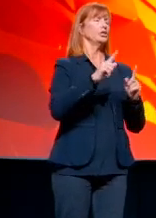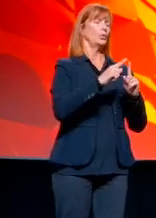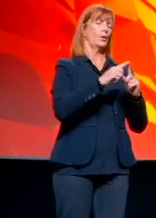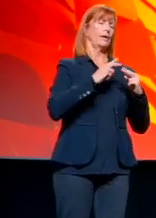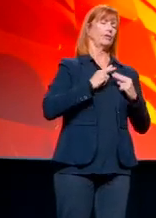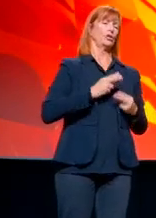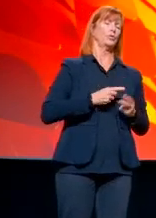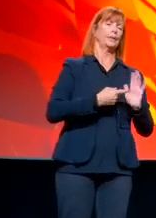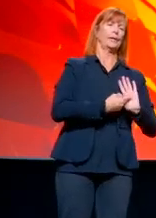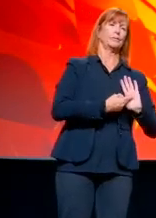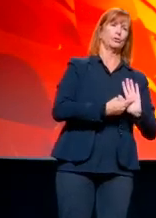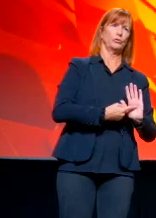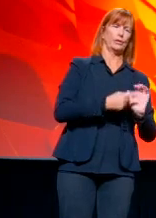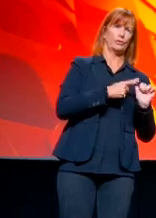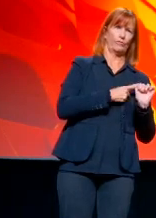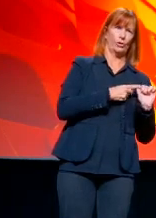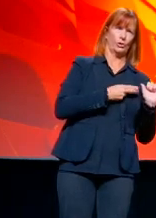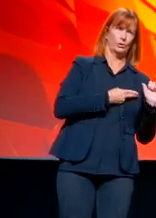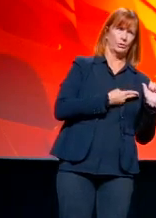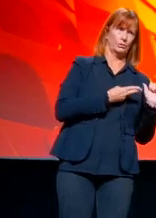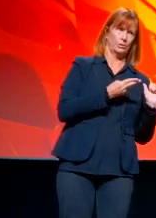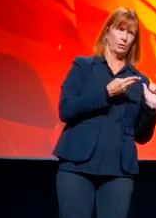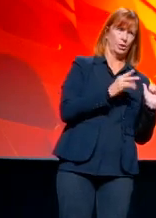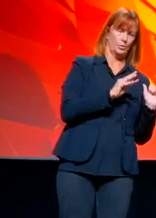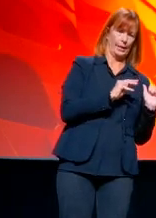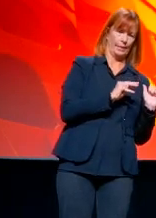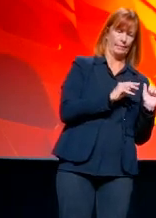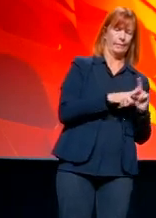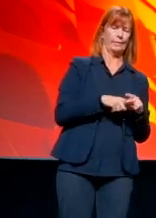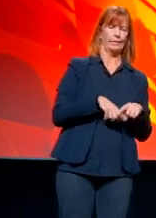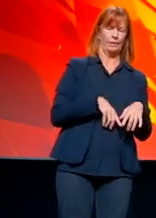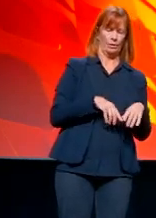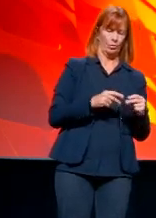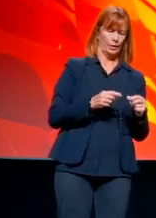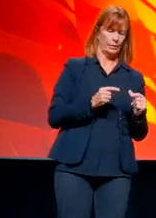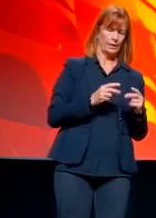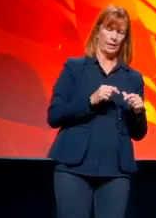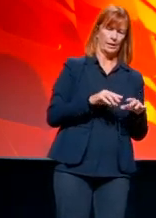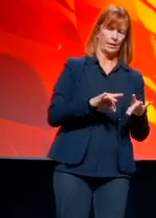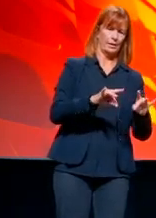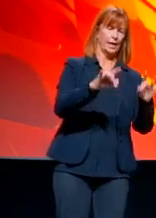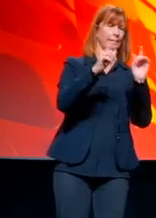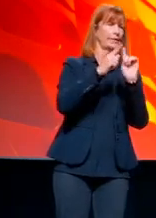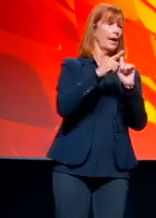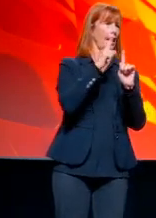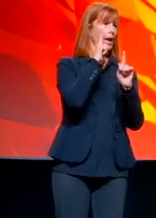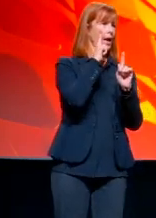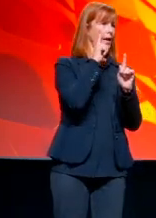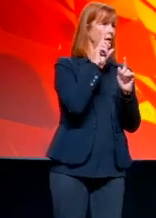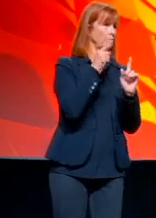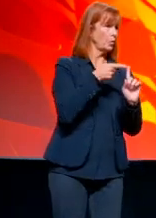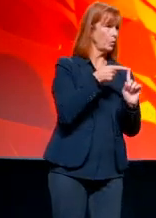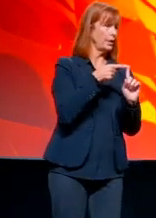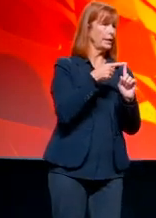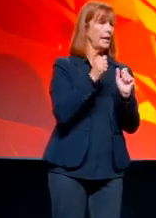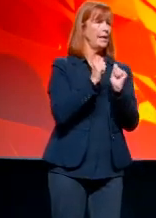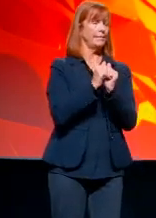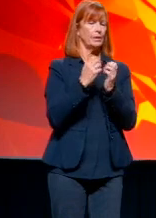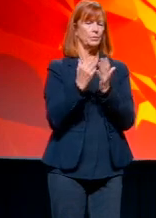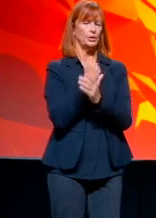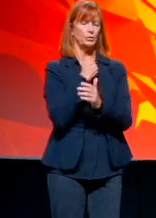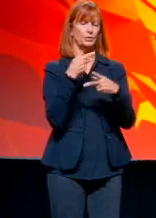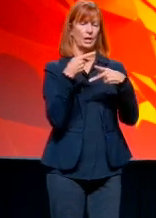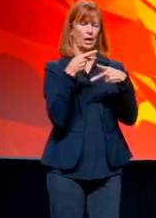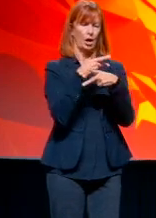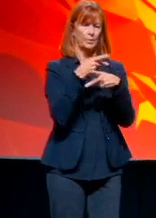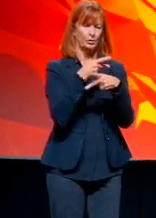say 5 human demonstrations you can quickly collect in 10 minutes of time, and then we leverage computations to multiply